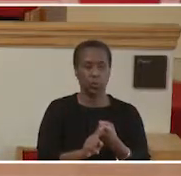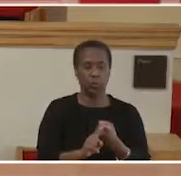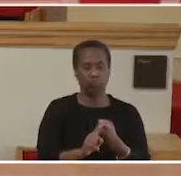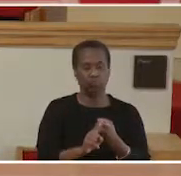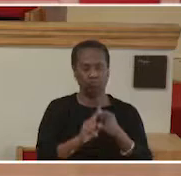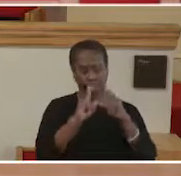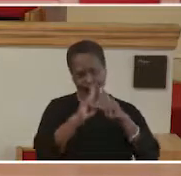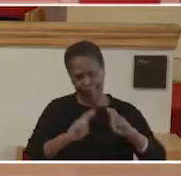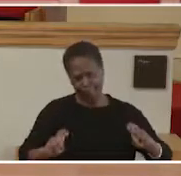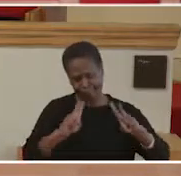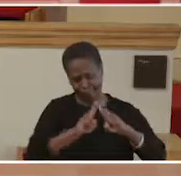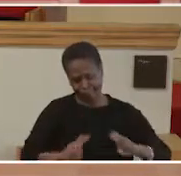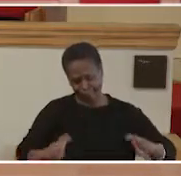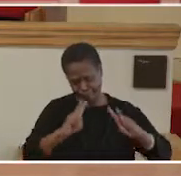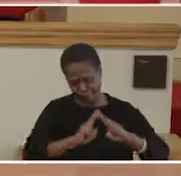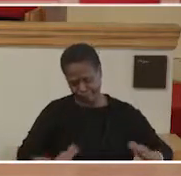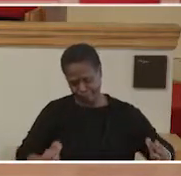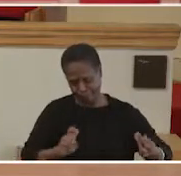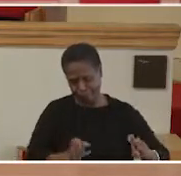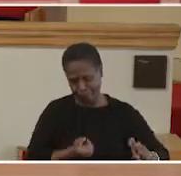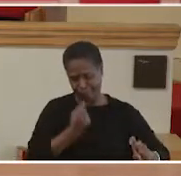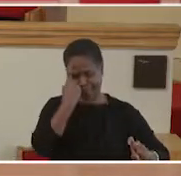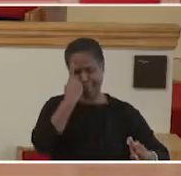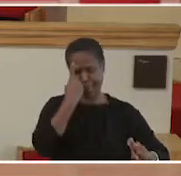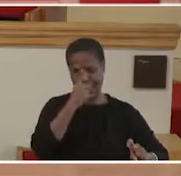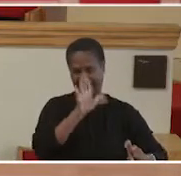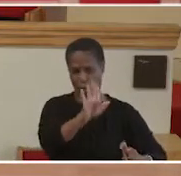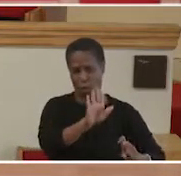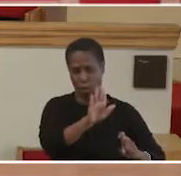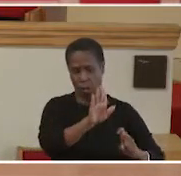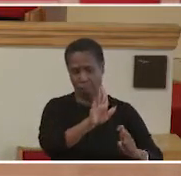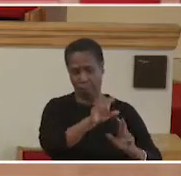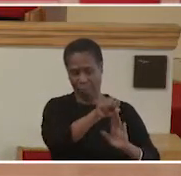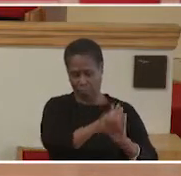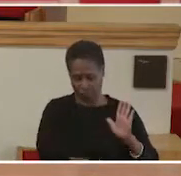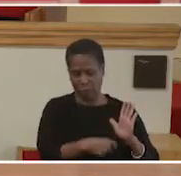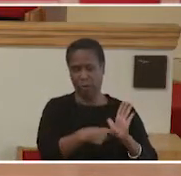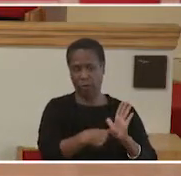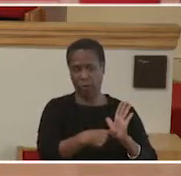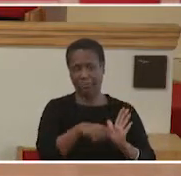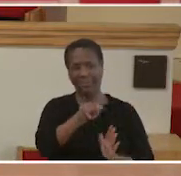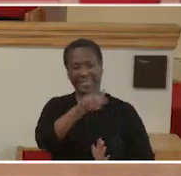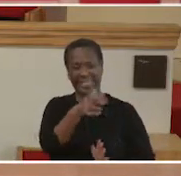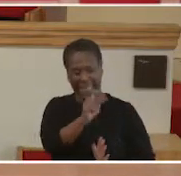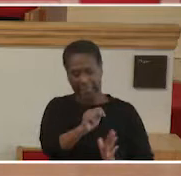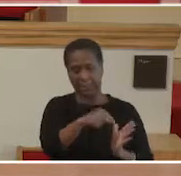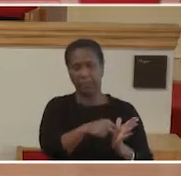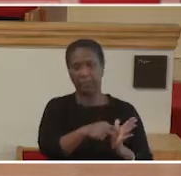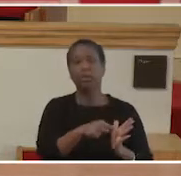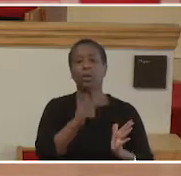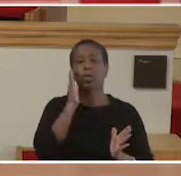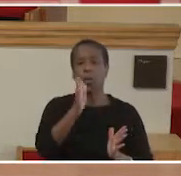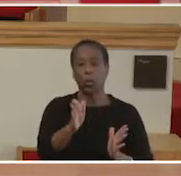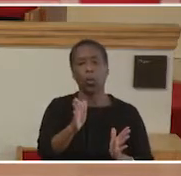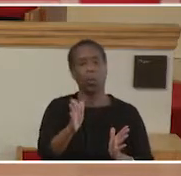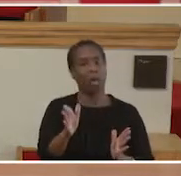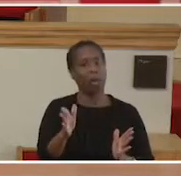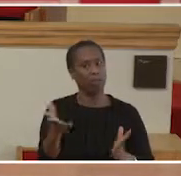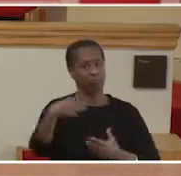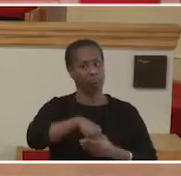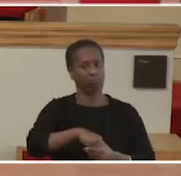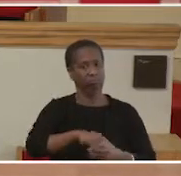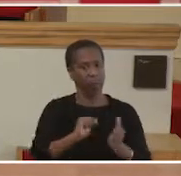unfold the sacred text, that you would be in our listening and be in